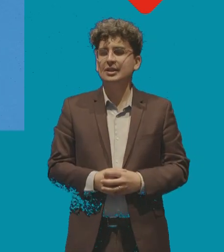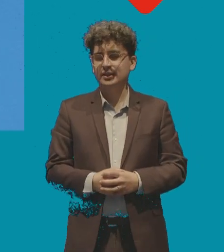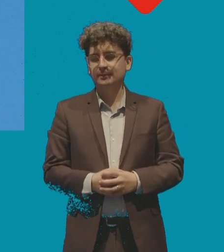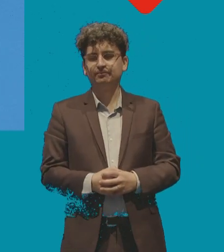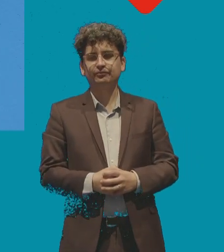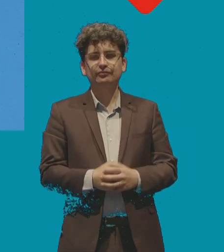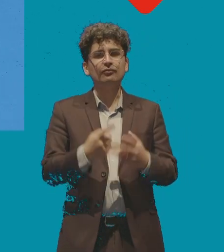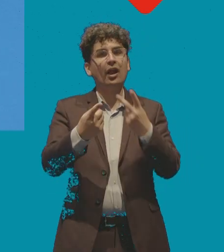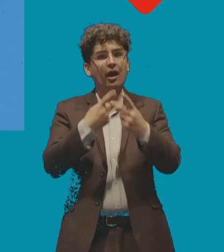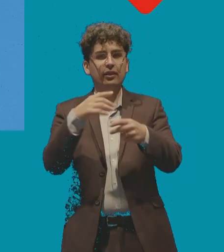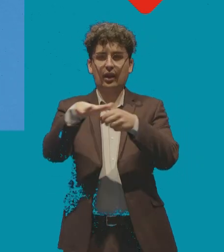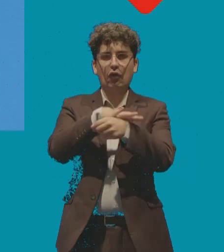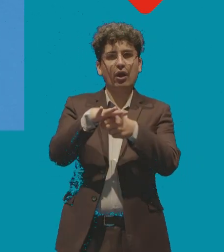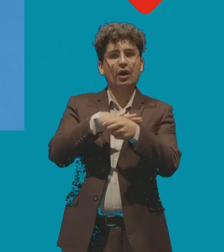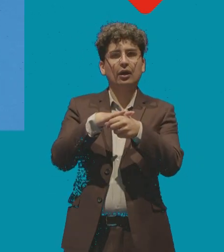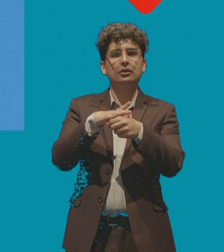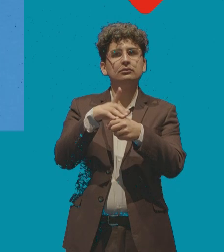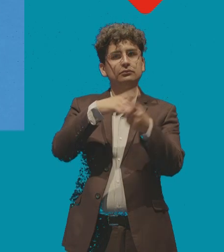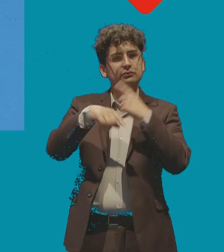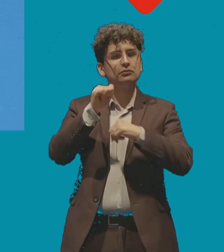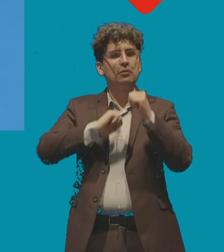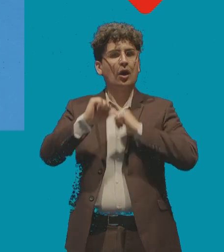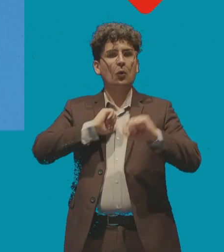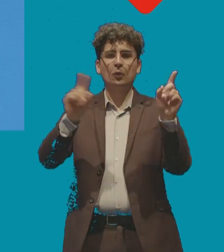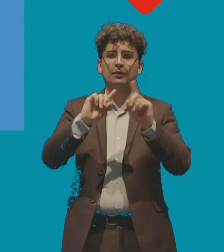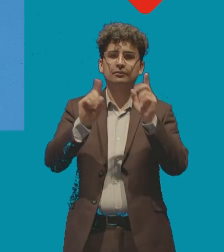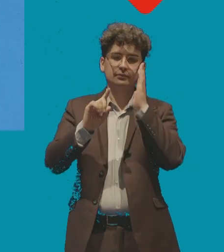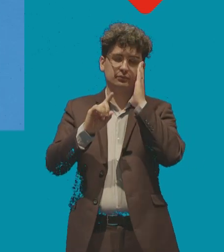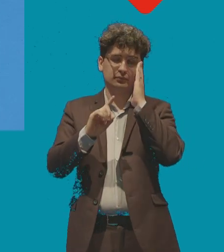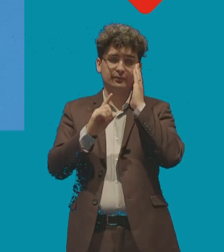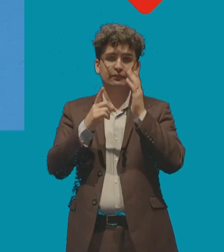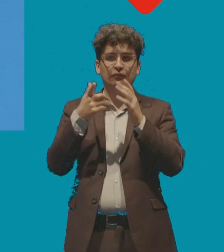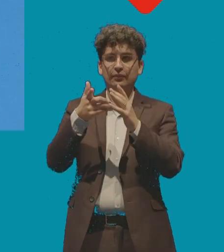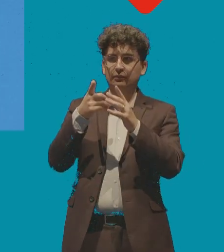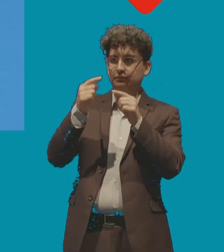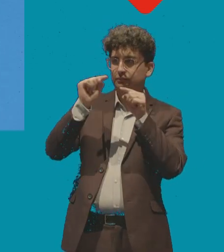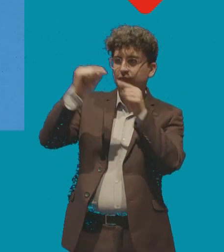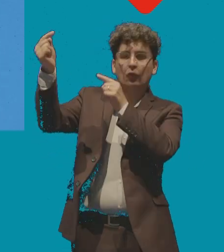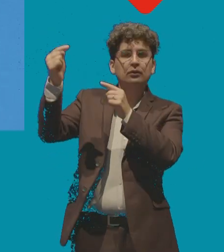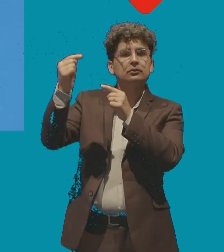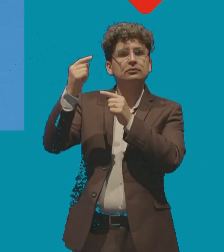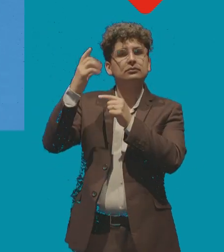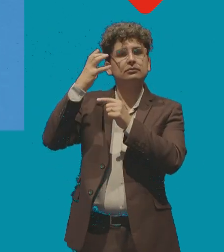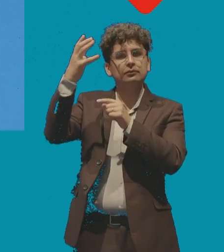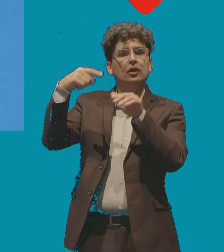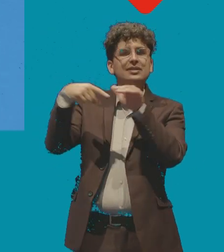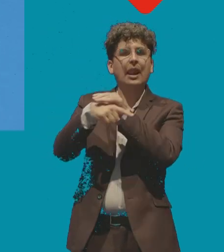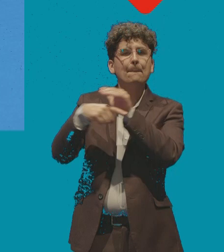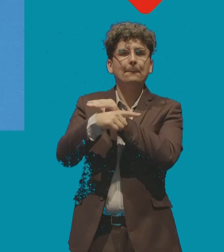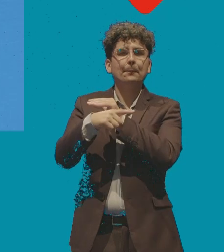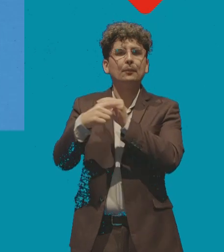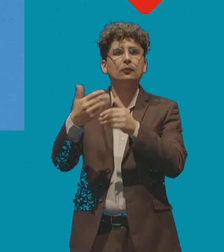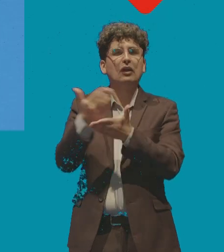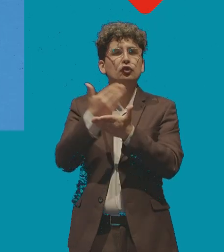Another area where the union has made everyone proud is our work on tackling the government's appalling treatment of asylum seekers and